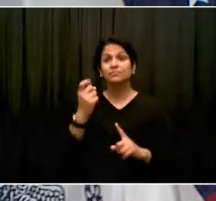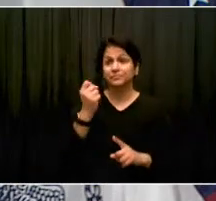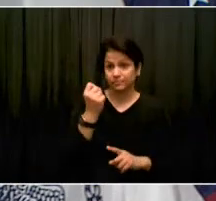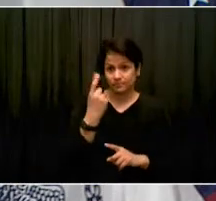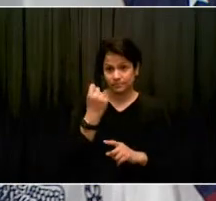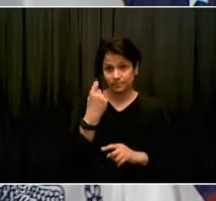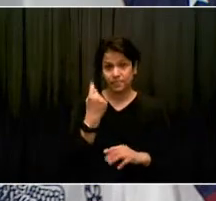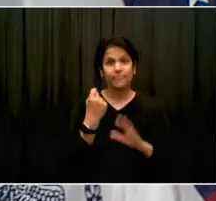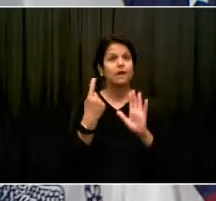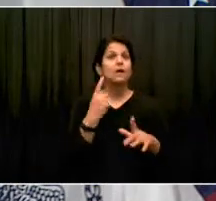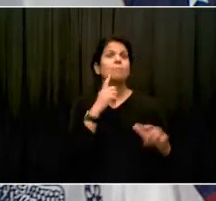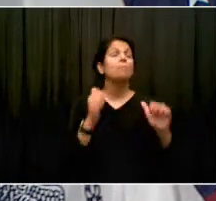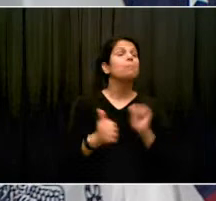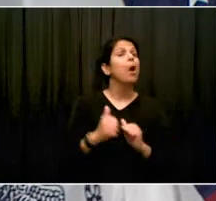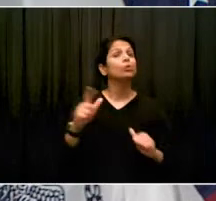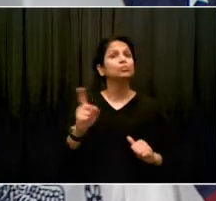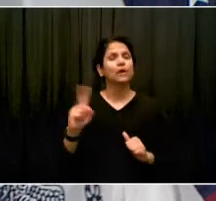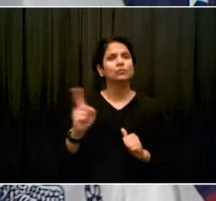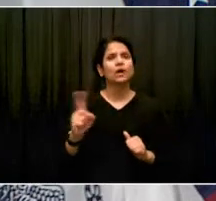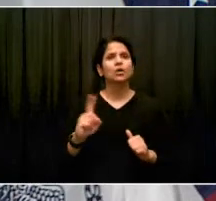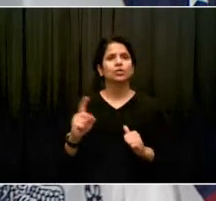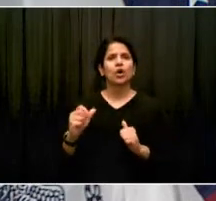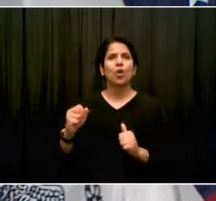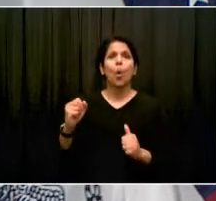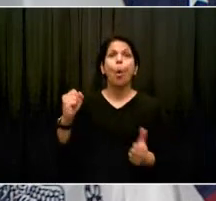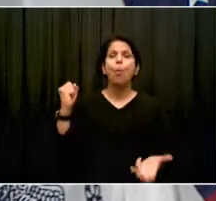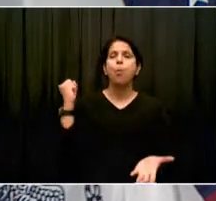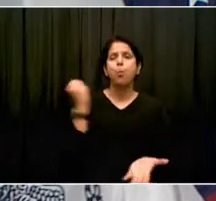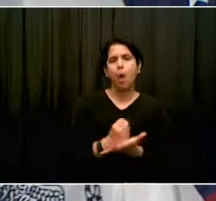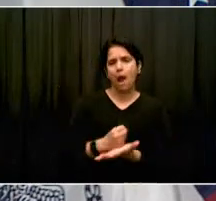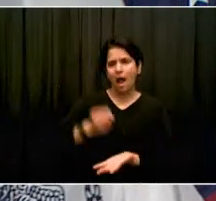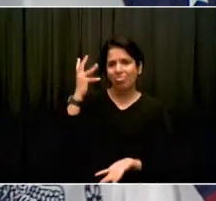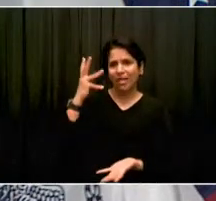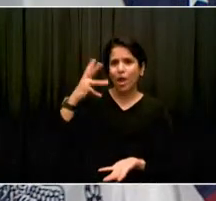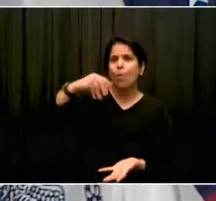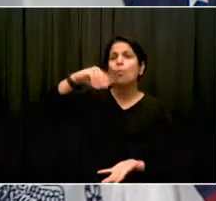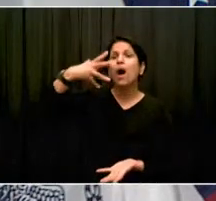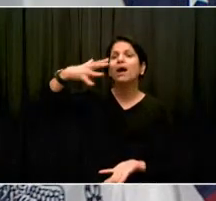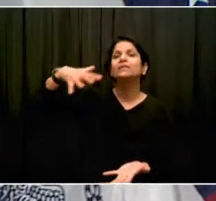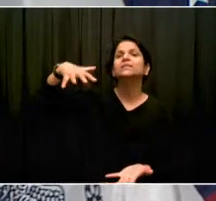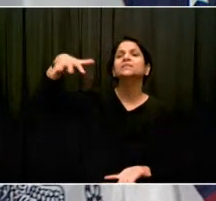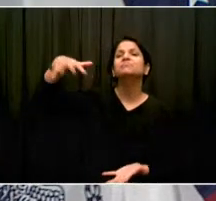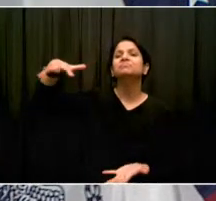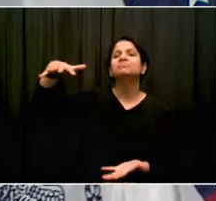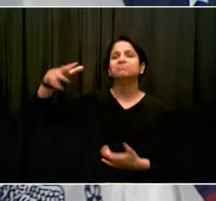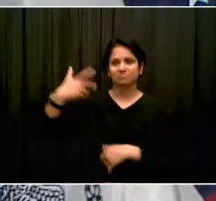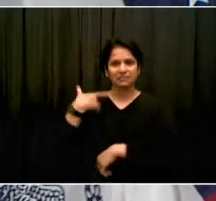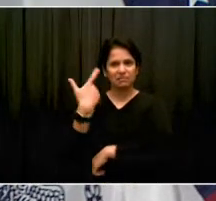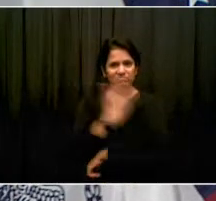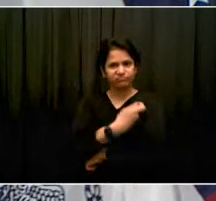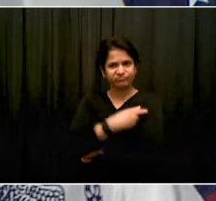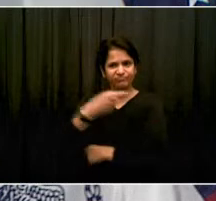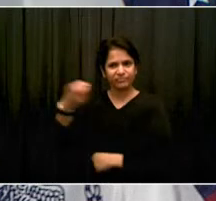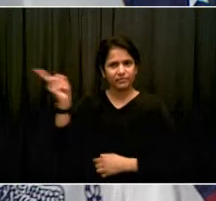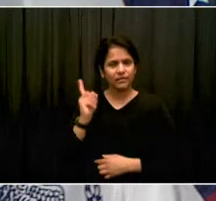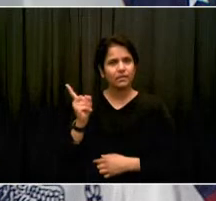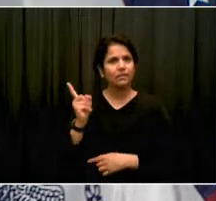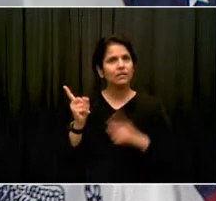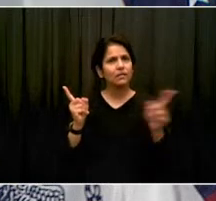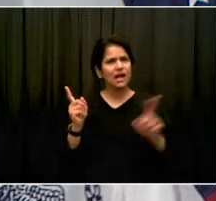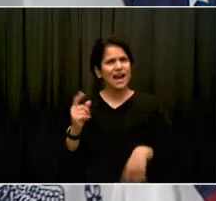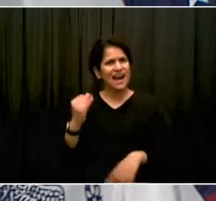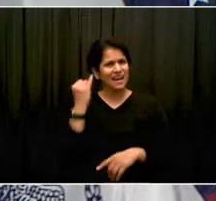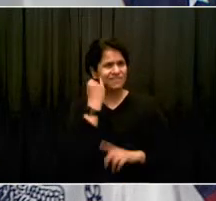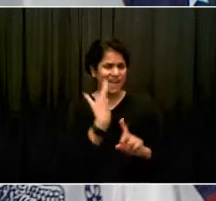buses continues to drop, are you going to think about moving that reopening date from July 1st?